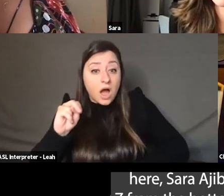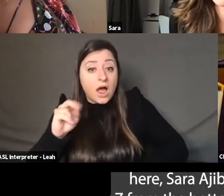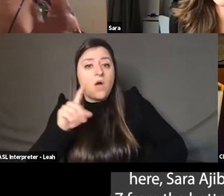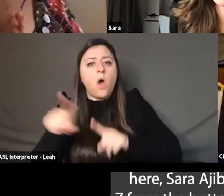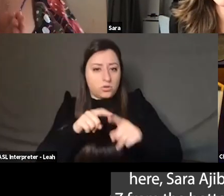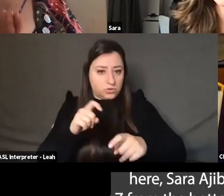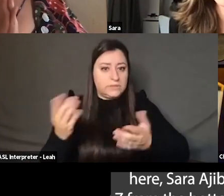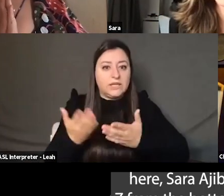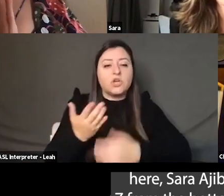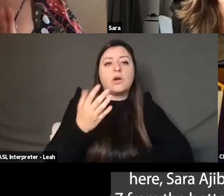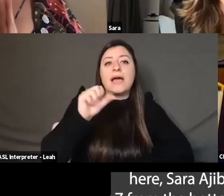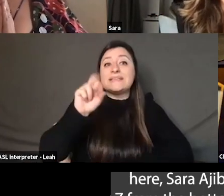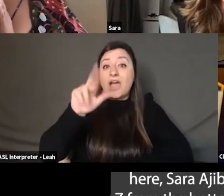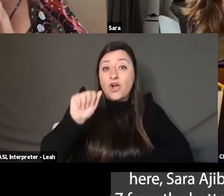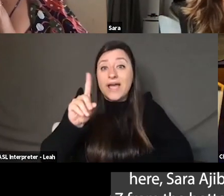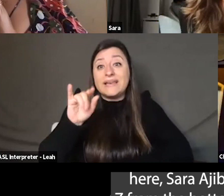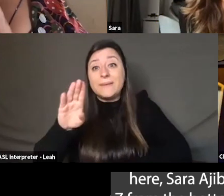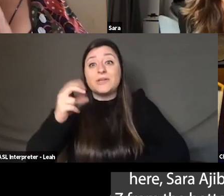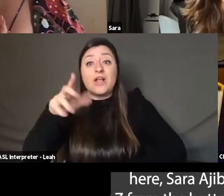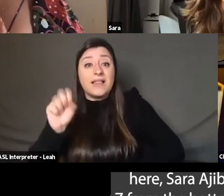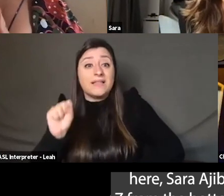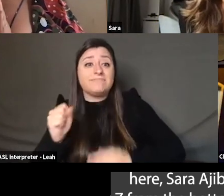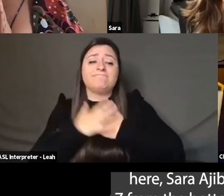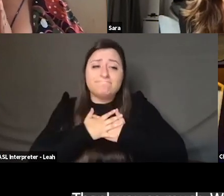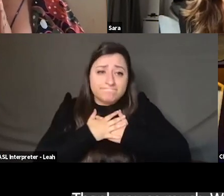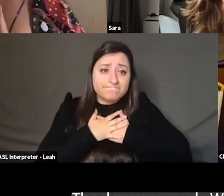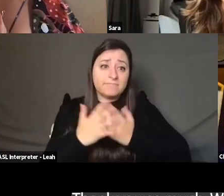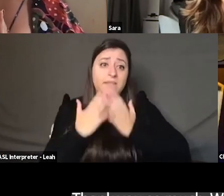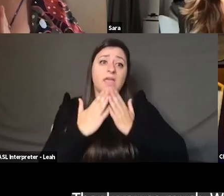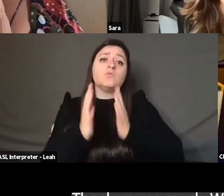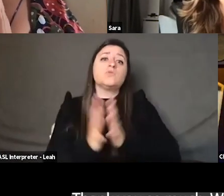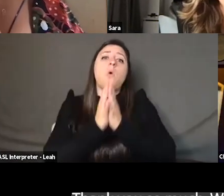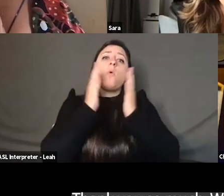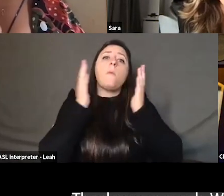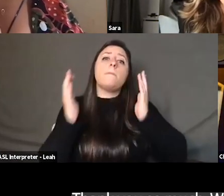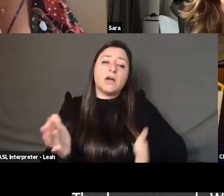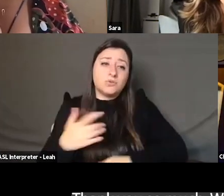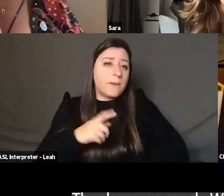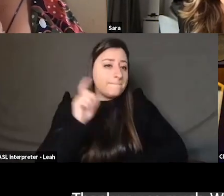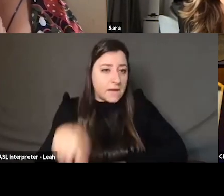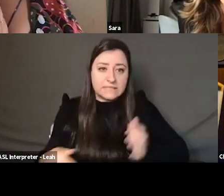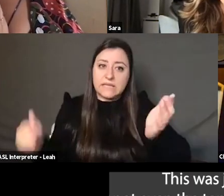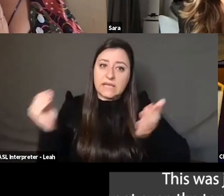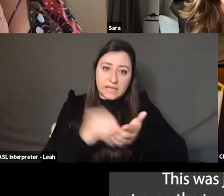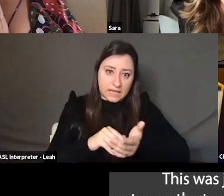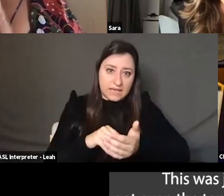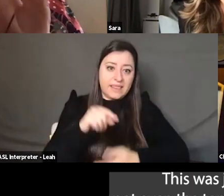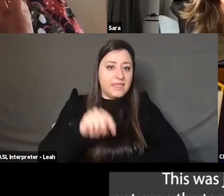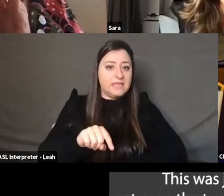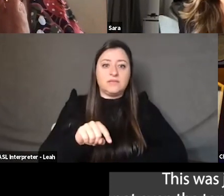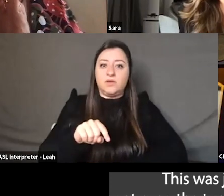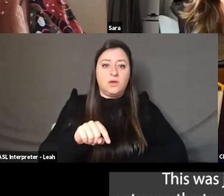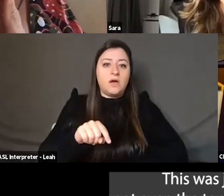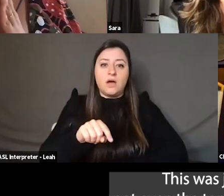team here, Sarah Adib and Charles Anjad, from the bottom of my heart, thank you so much. We must do this again. This was